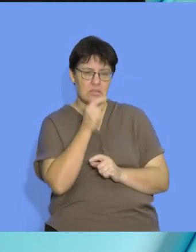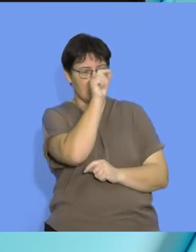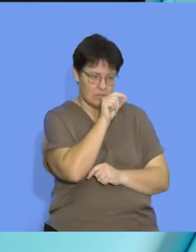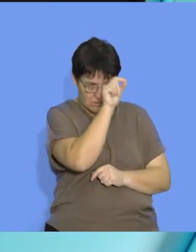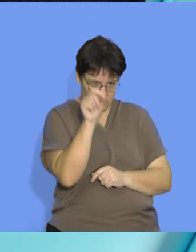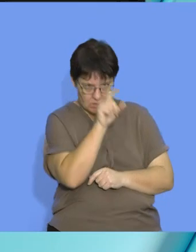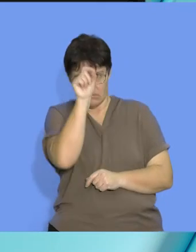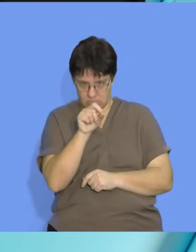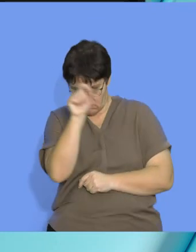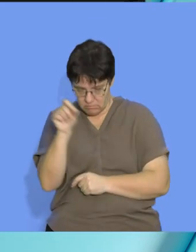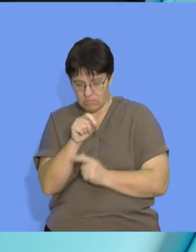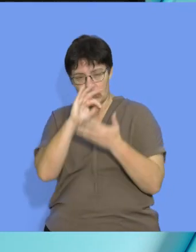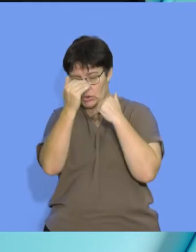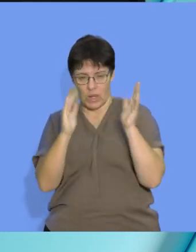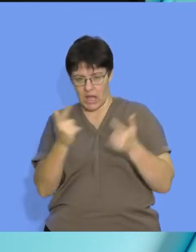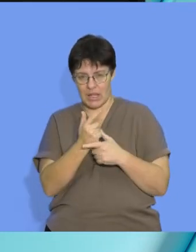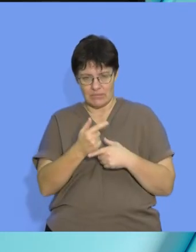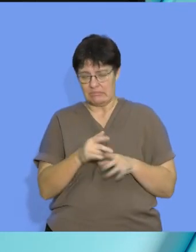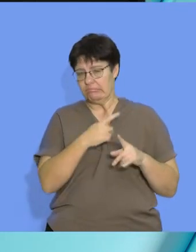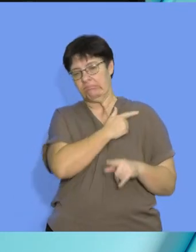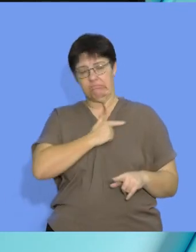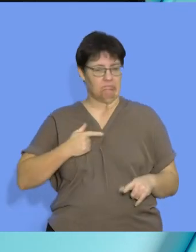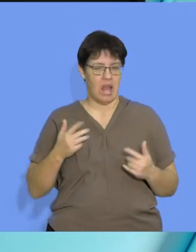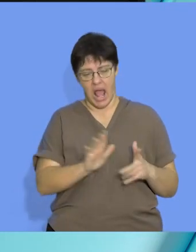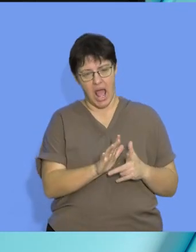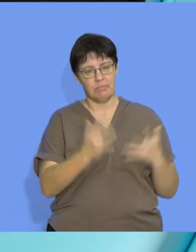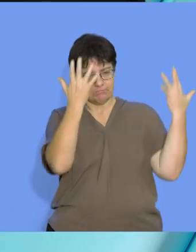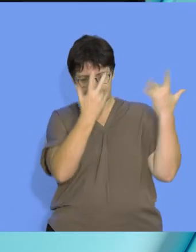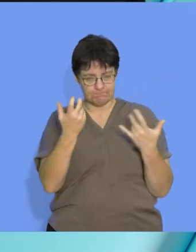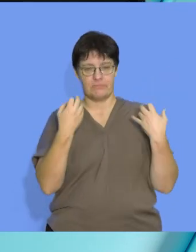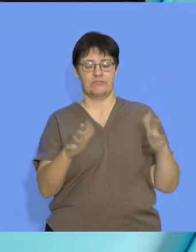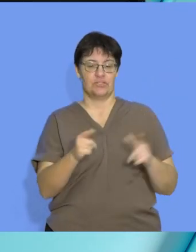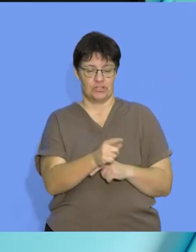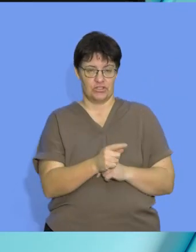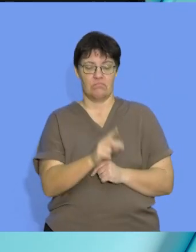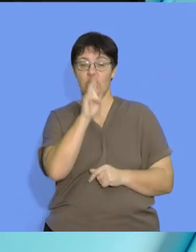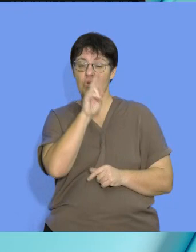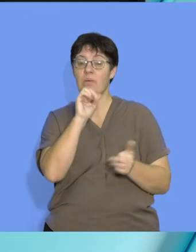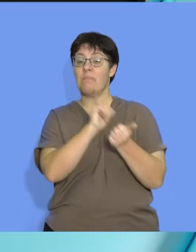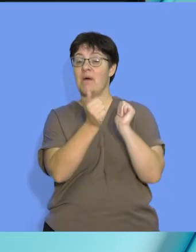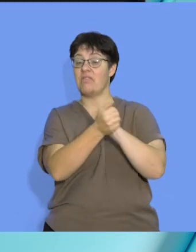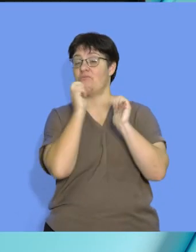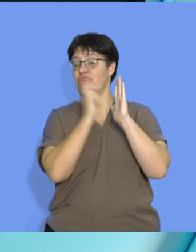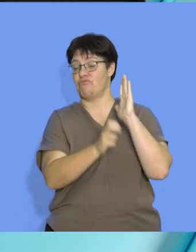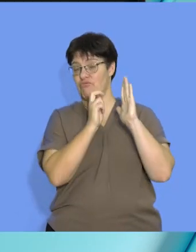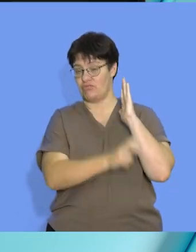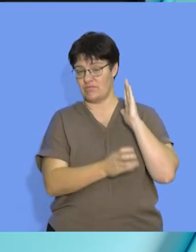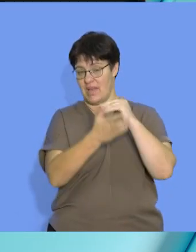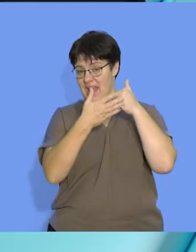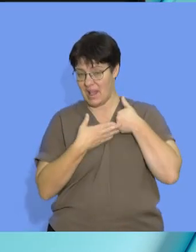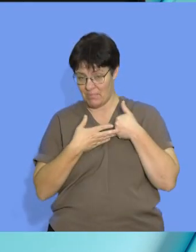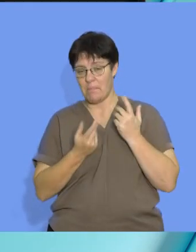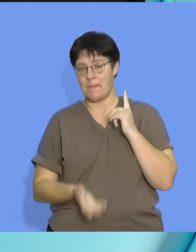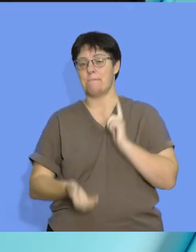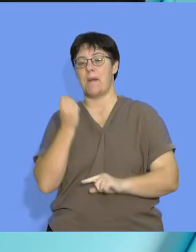little squares, which would be a bit of a mission. So let's look at the mathematical rule that could help me determine